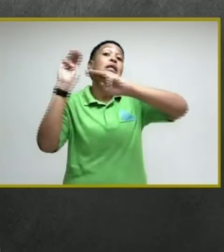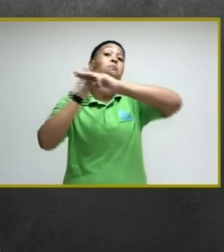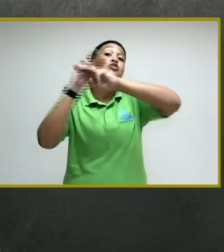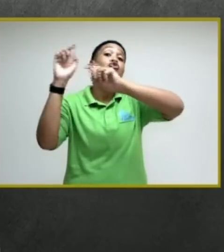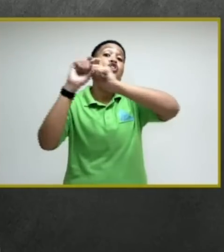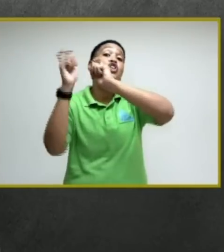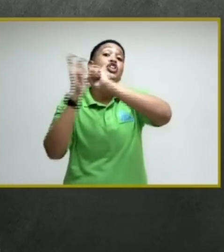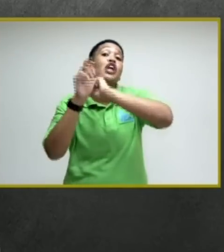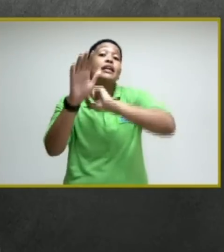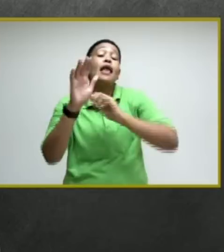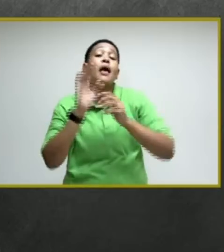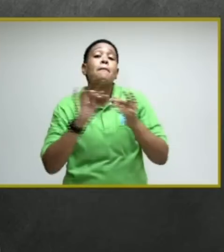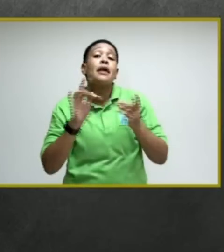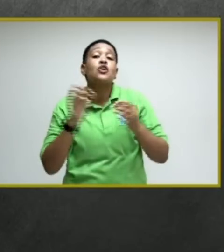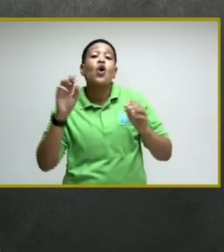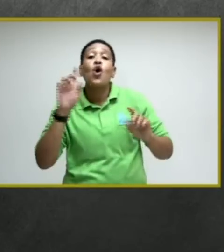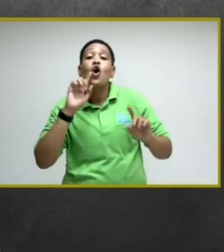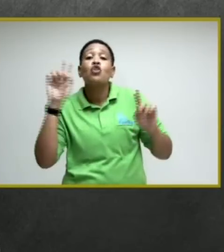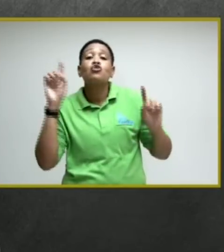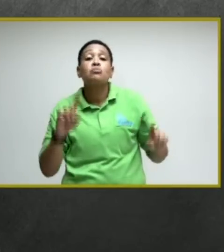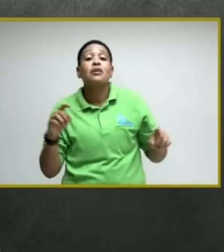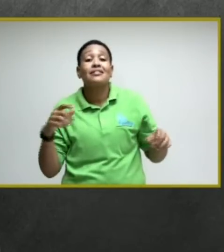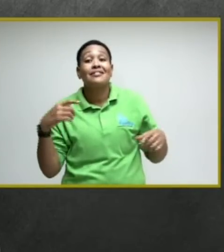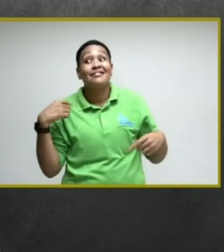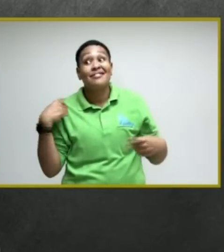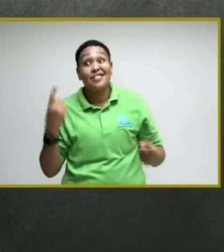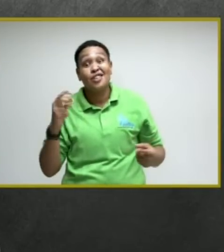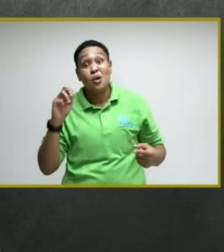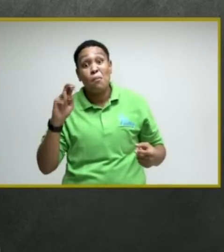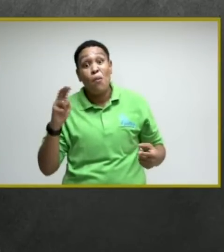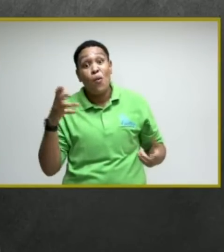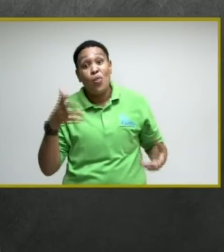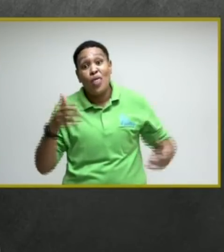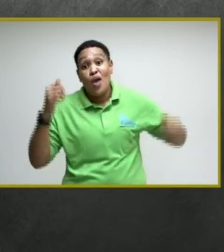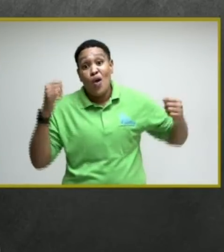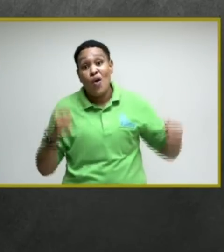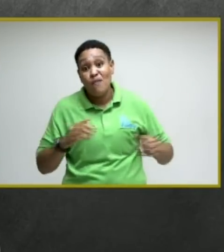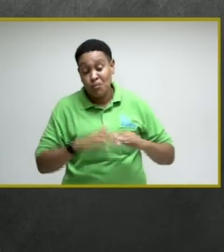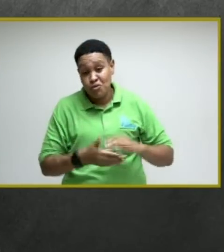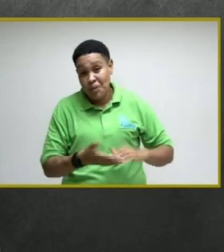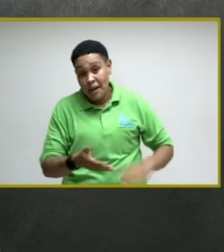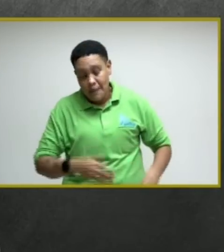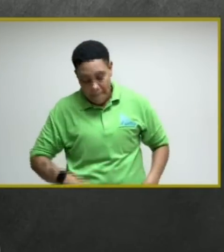response since the Mu variant has been confirmed in Jamaica?